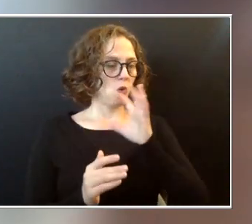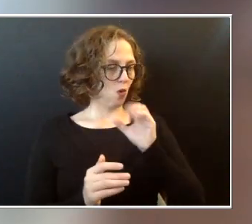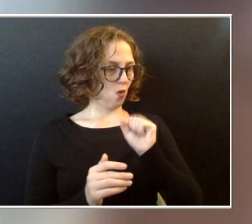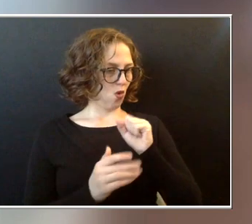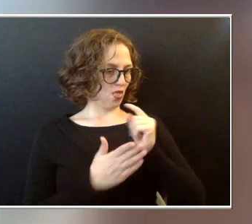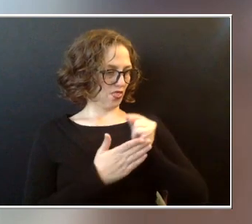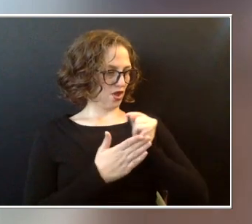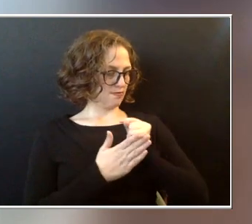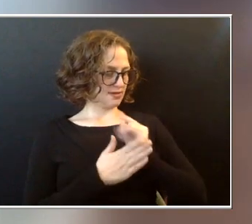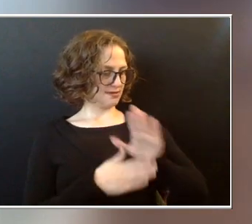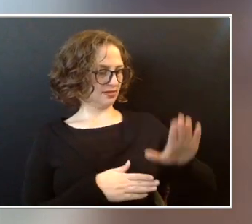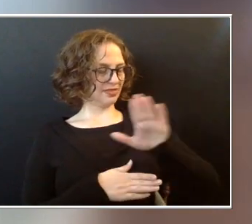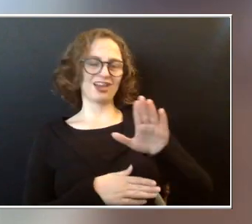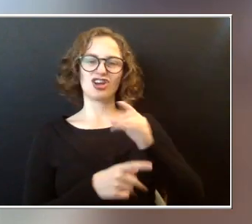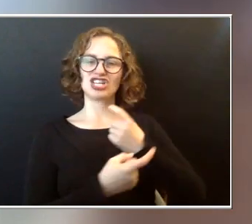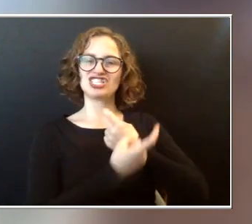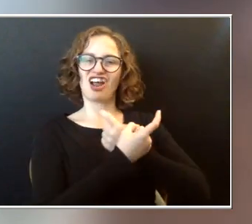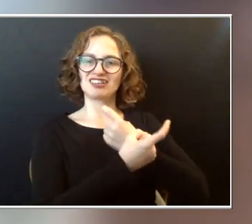compares favorably.